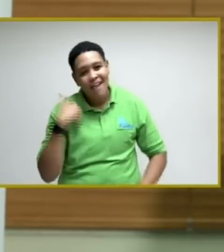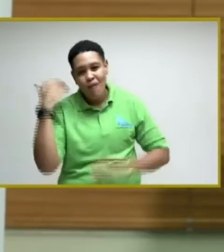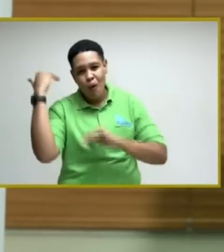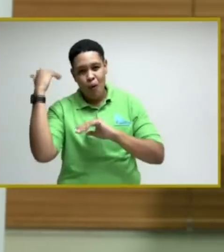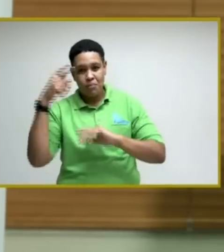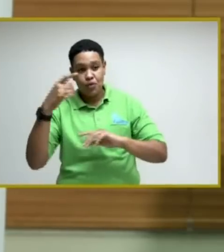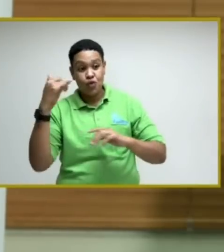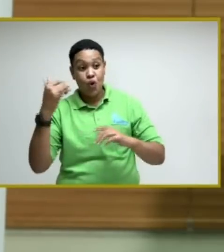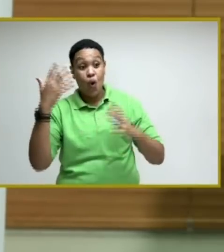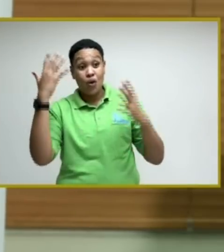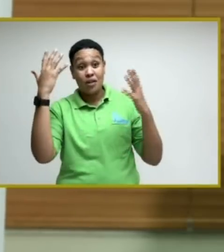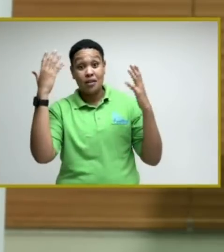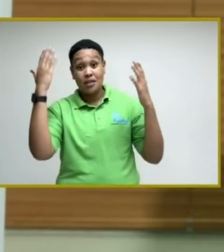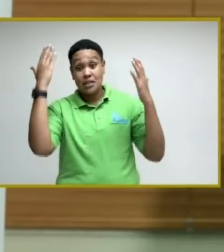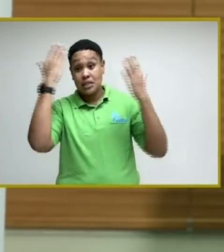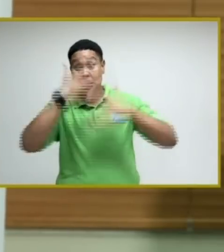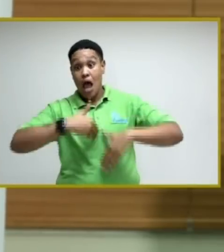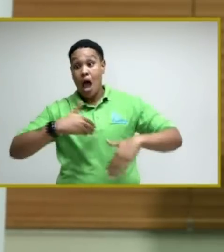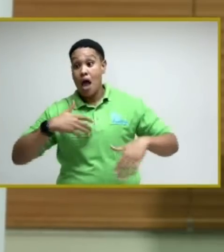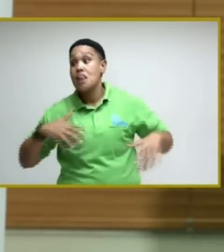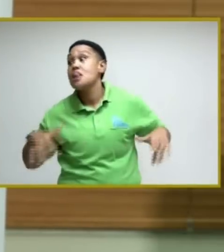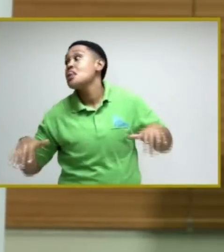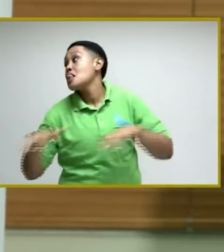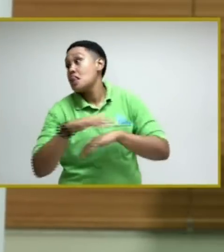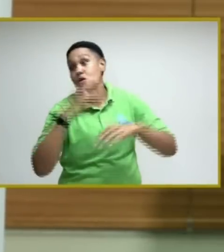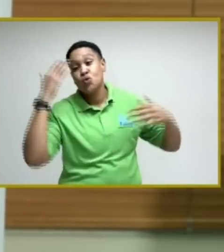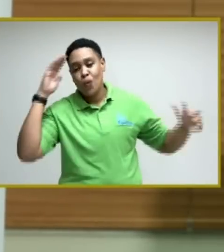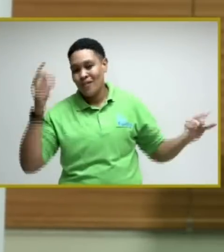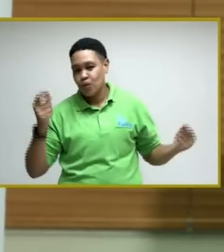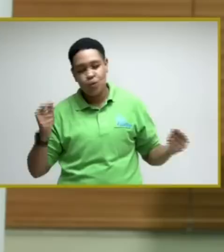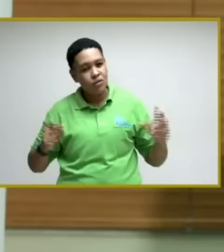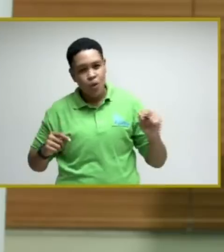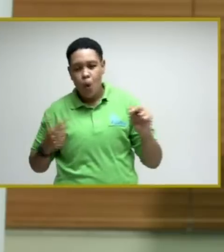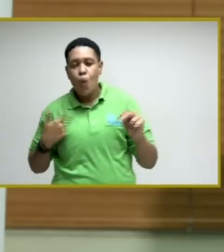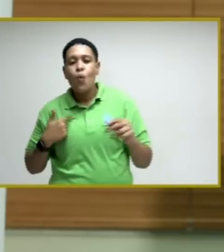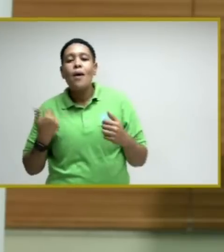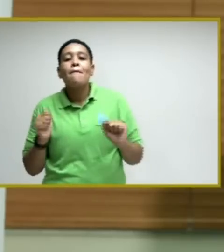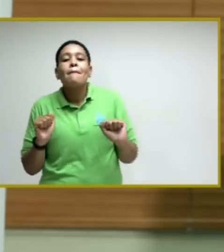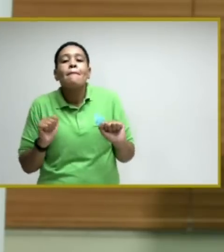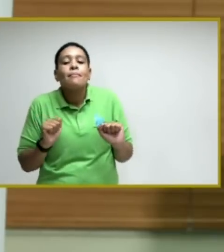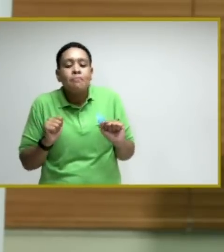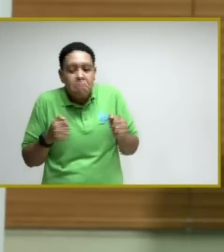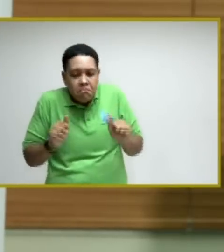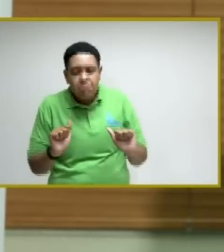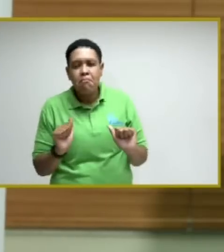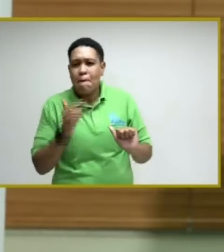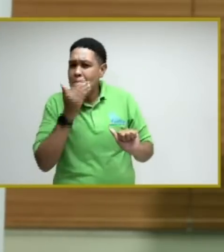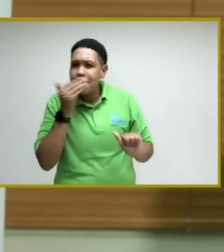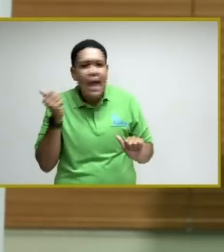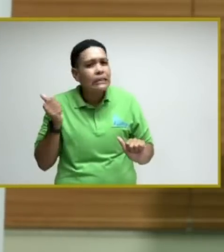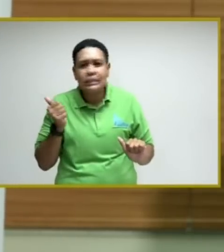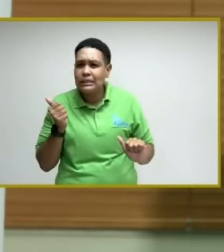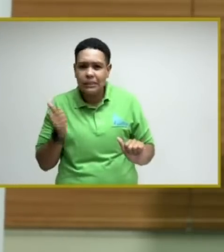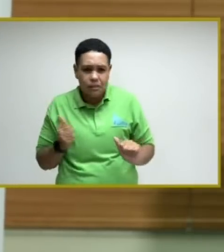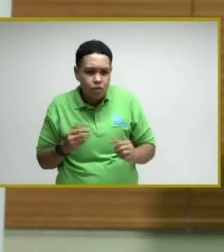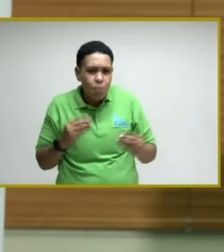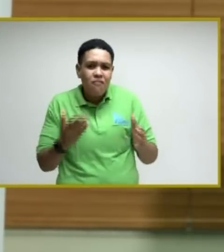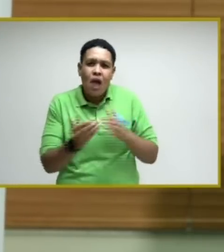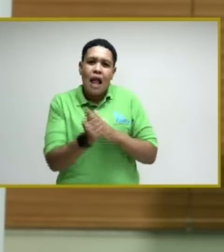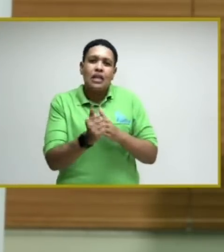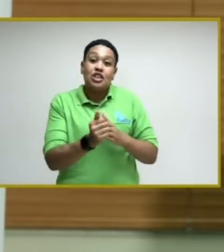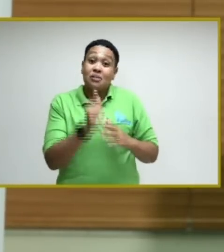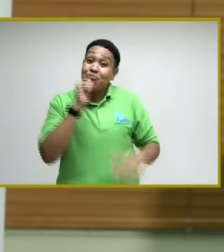dark spinning around as if we don't know what we're doing. We are making our best efforts to provide leadership at all levels, the